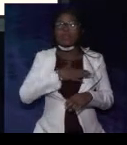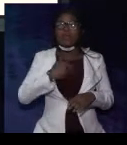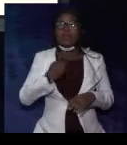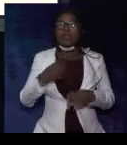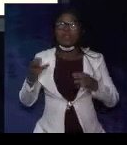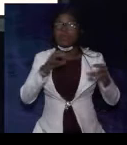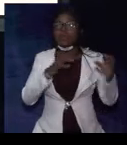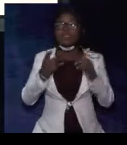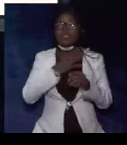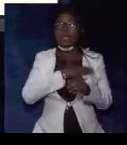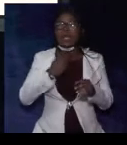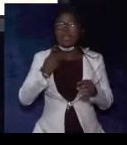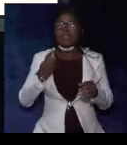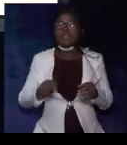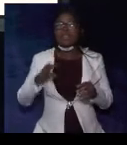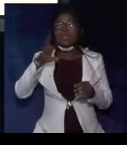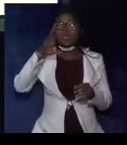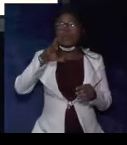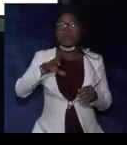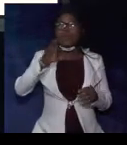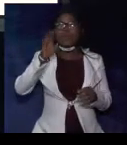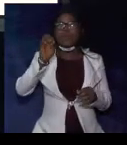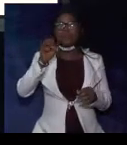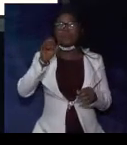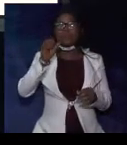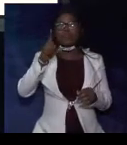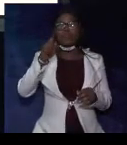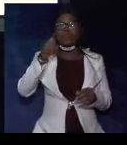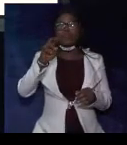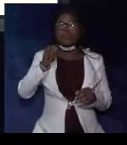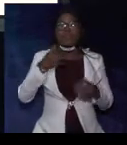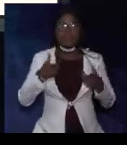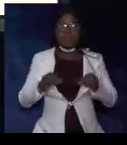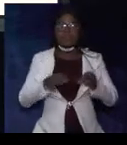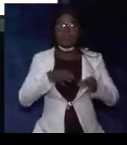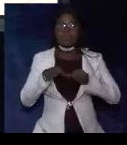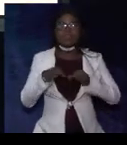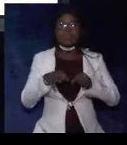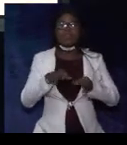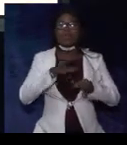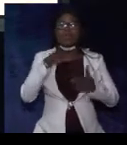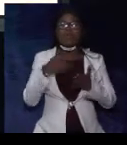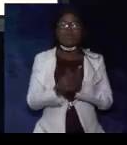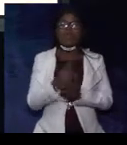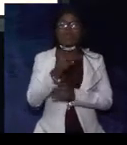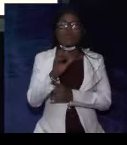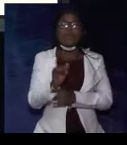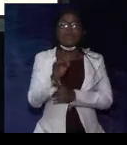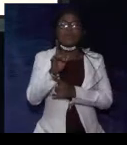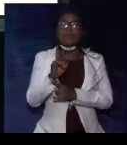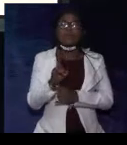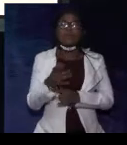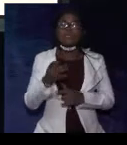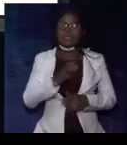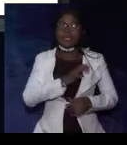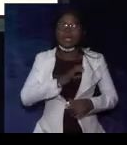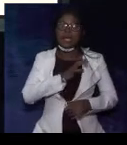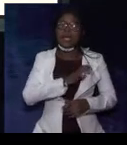resolution. Let's explain them one after the other. The